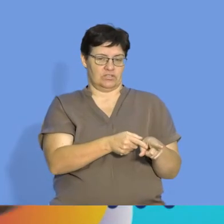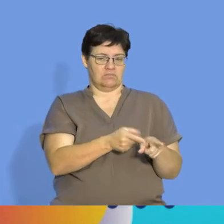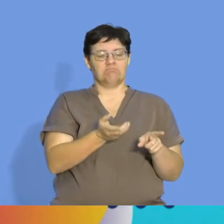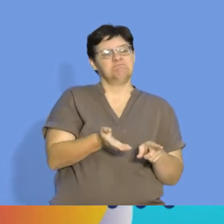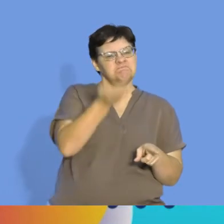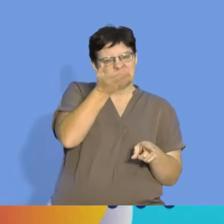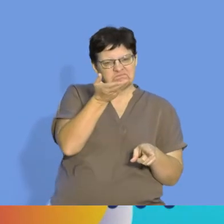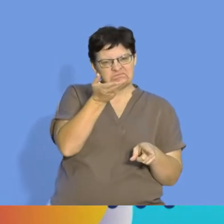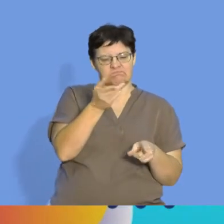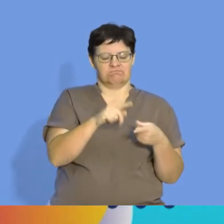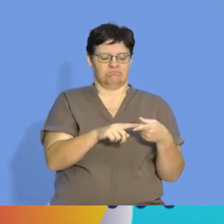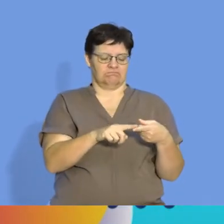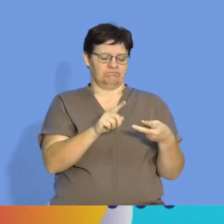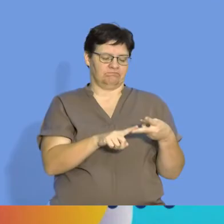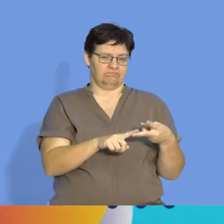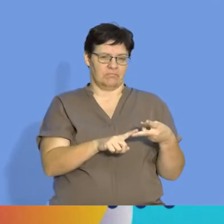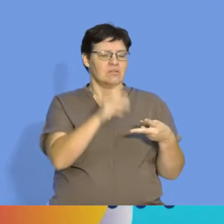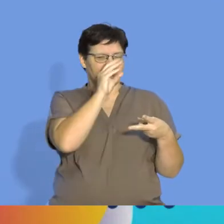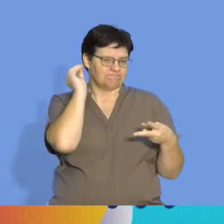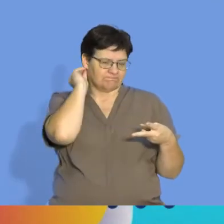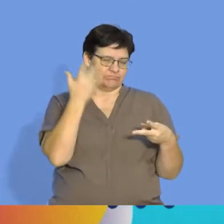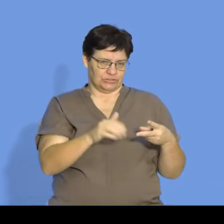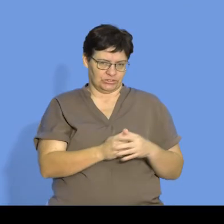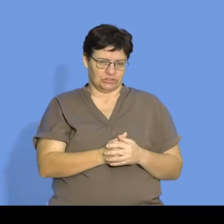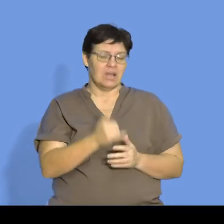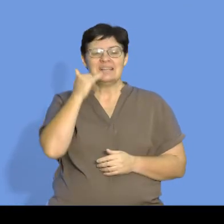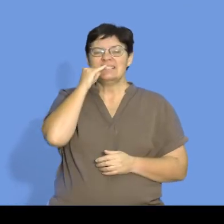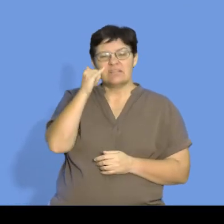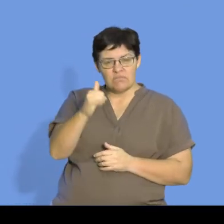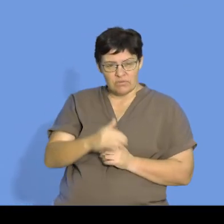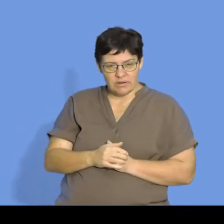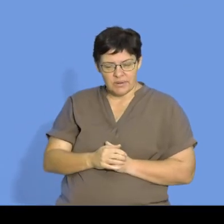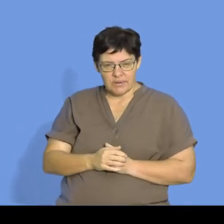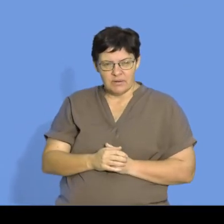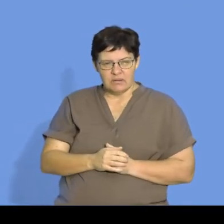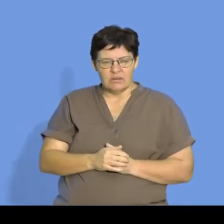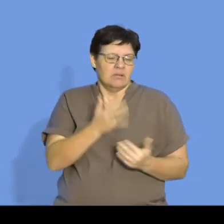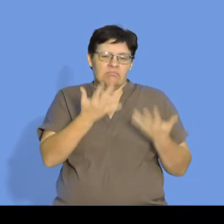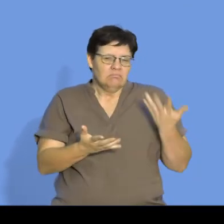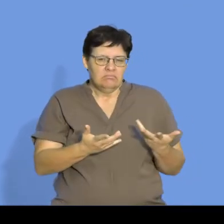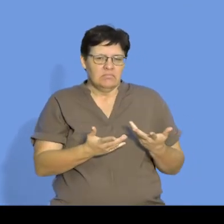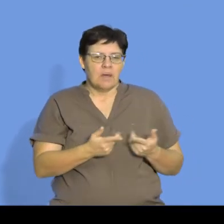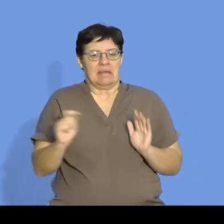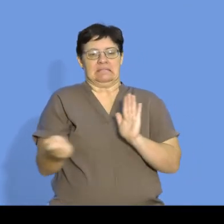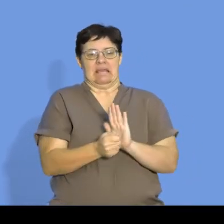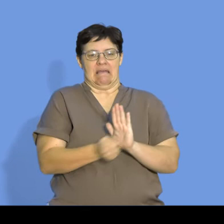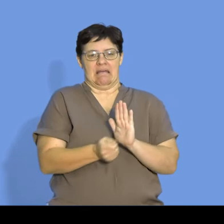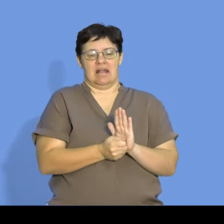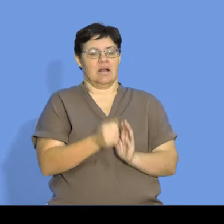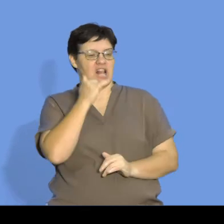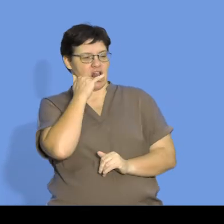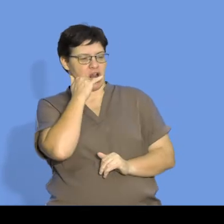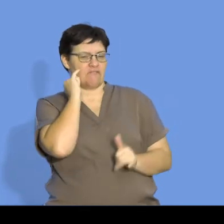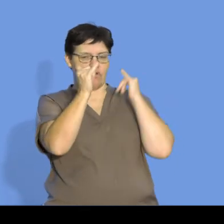tariff increases, take into consideration, for example, looking at the telephone, you may be embarking on a telesales,